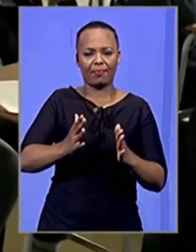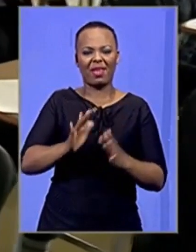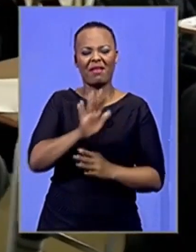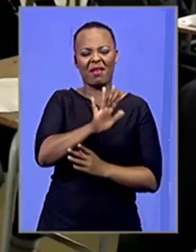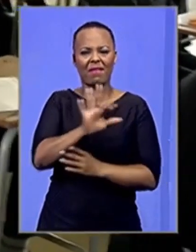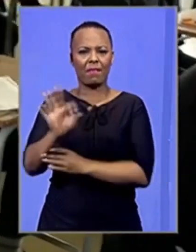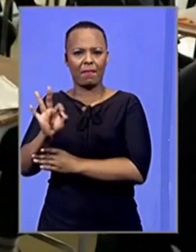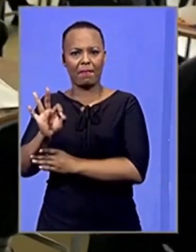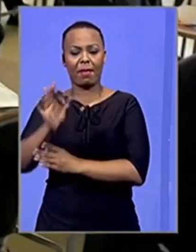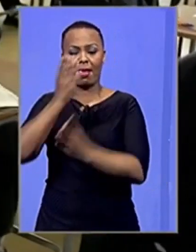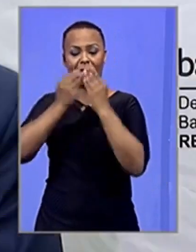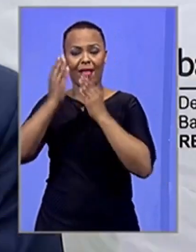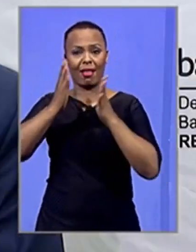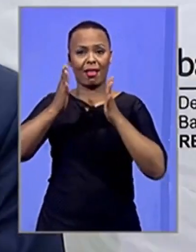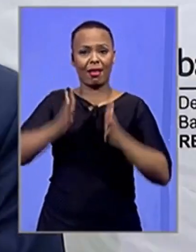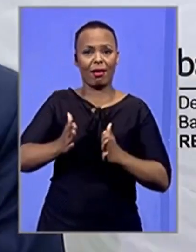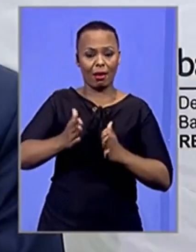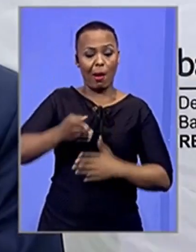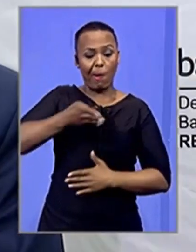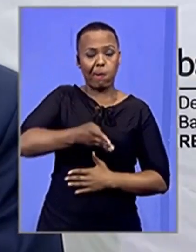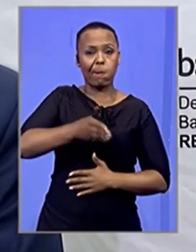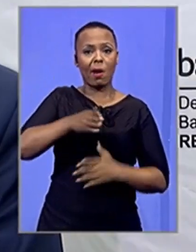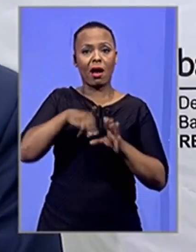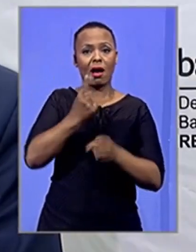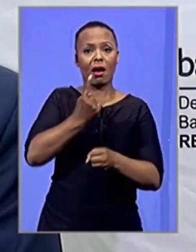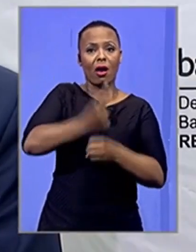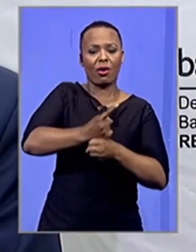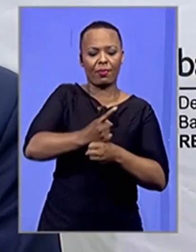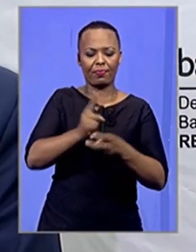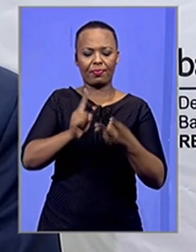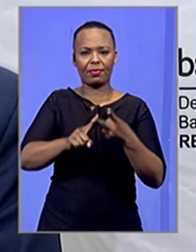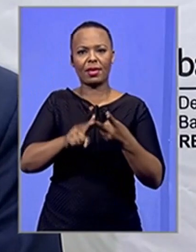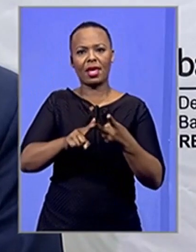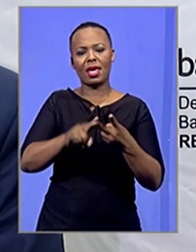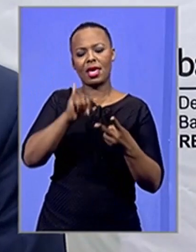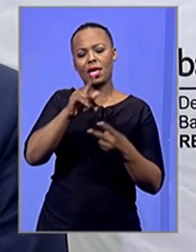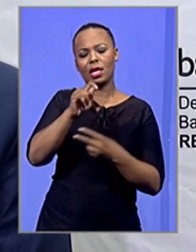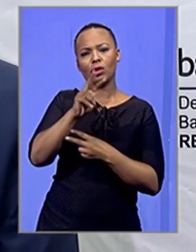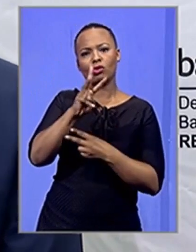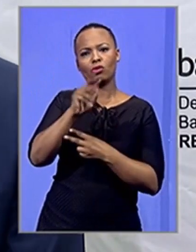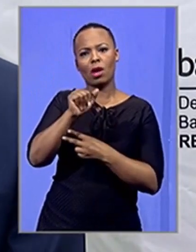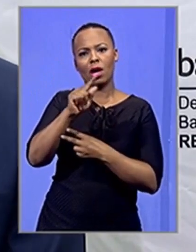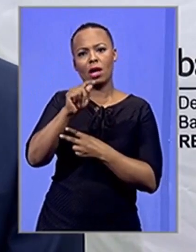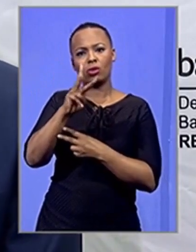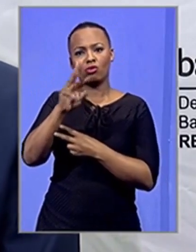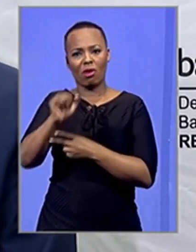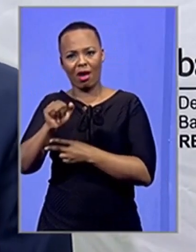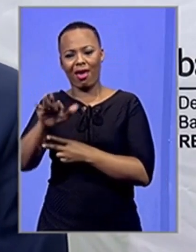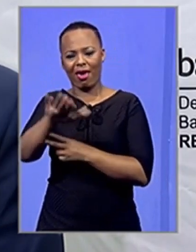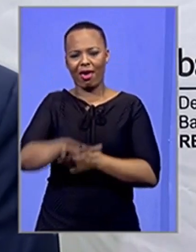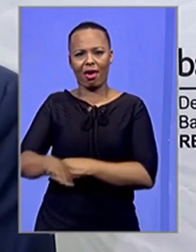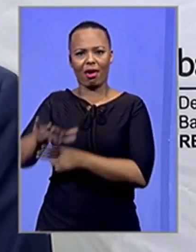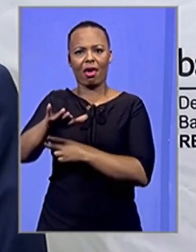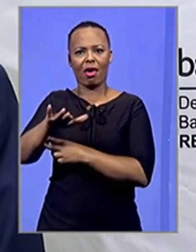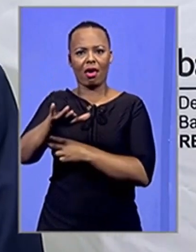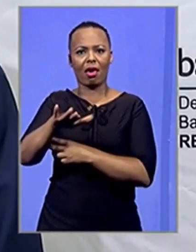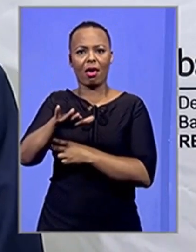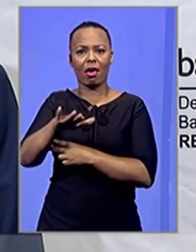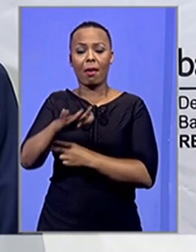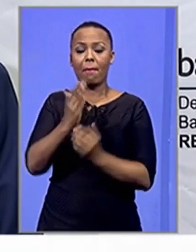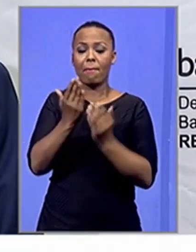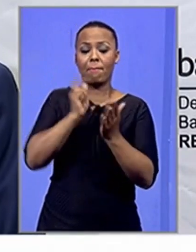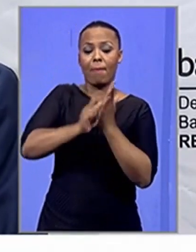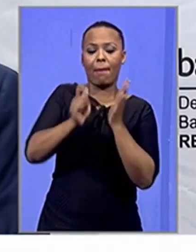53 learners in Gauteng, in Itwatwa area, could not write